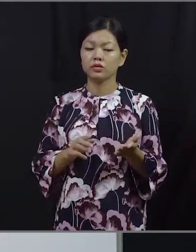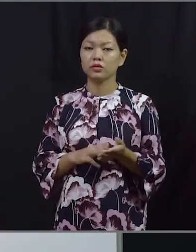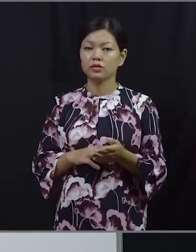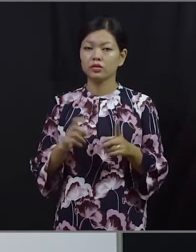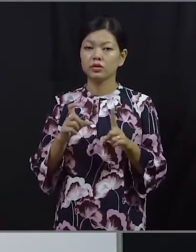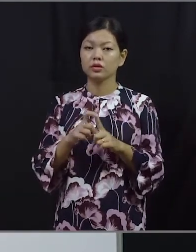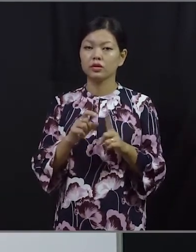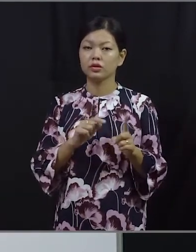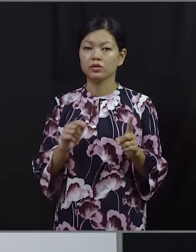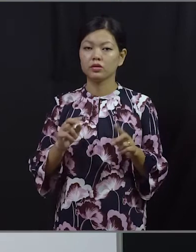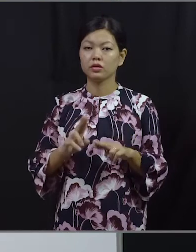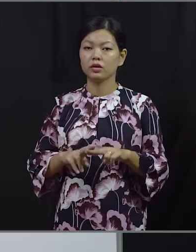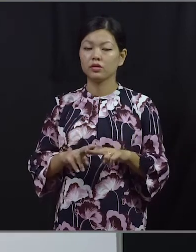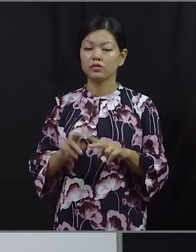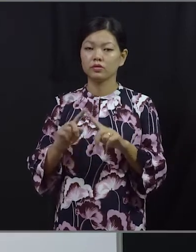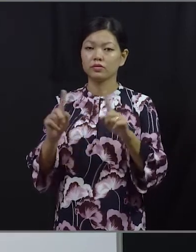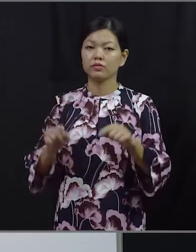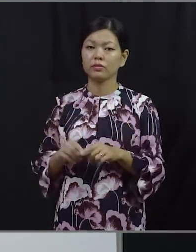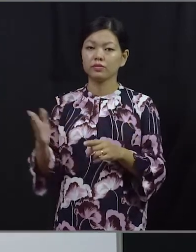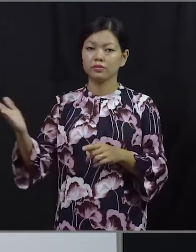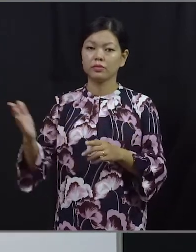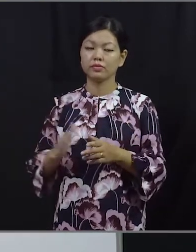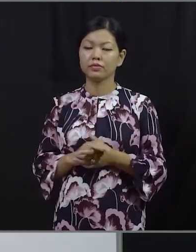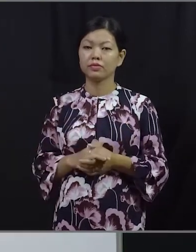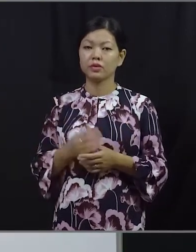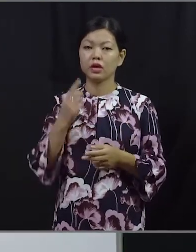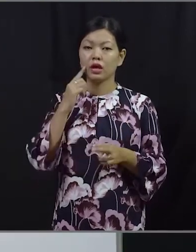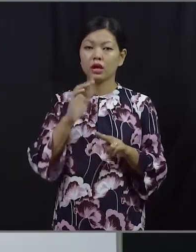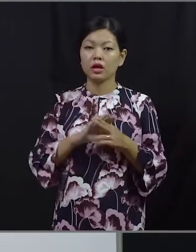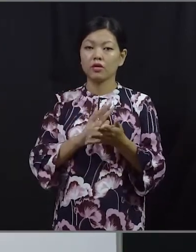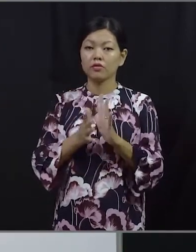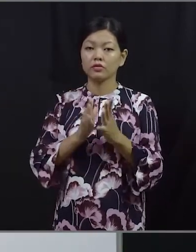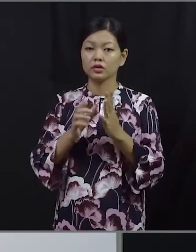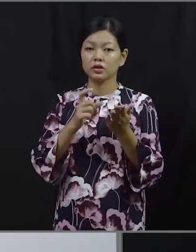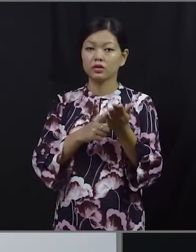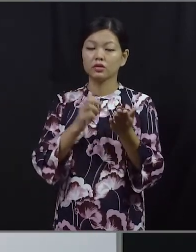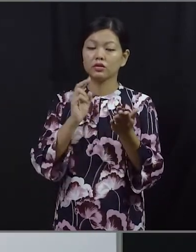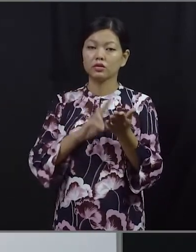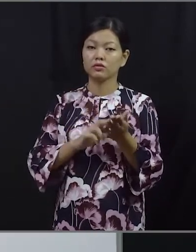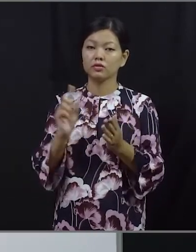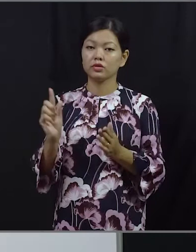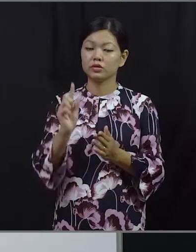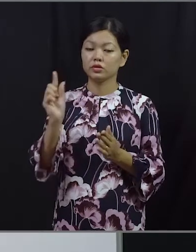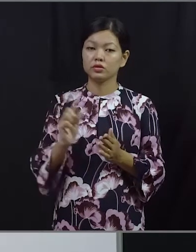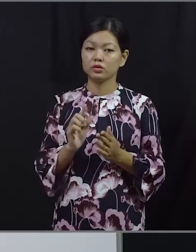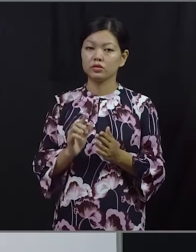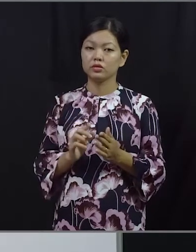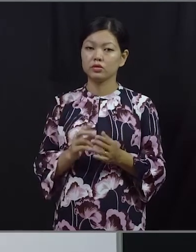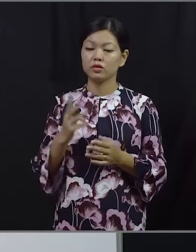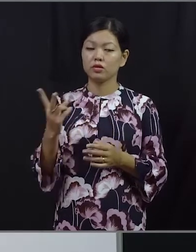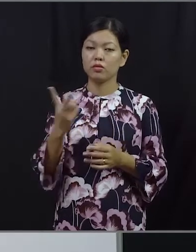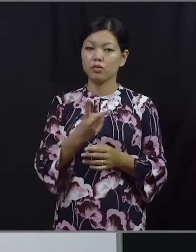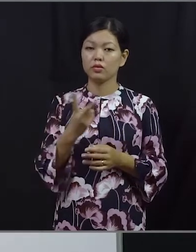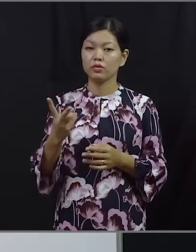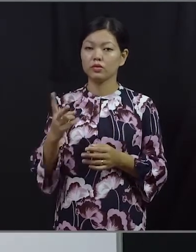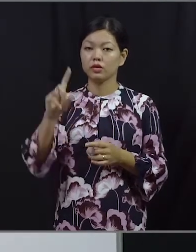D divided by F. Okay. So dear students, from here if you use the sign convention, since both the